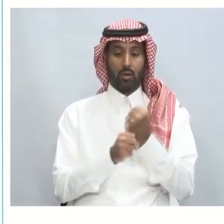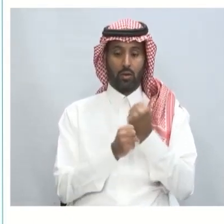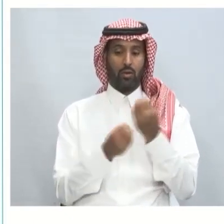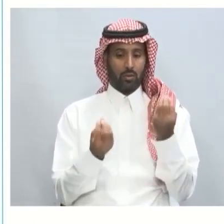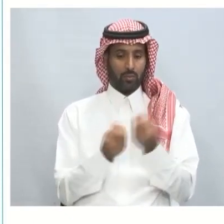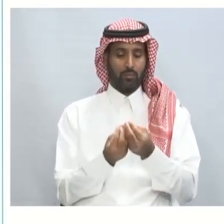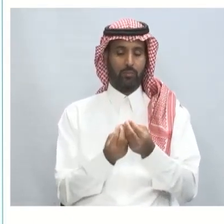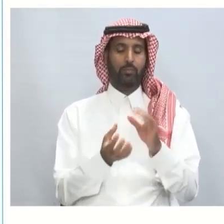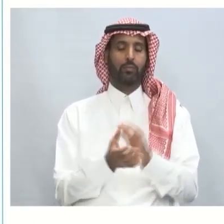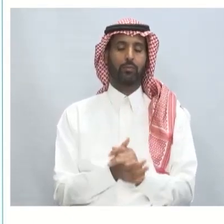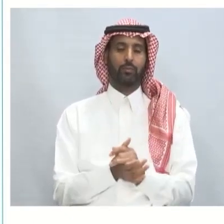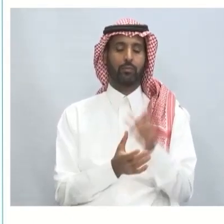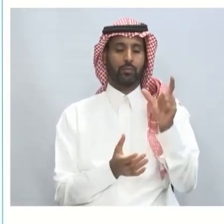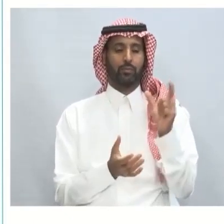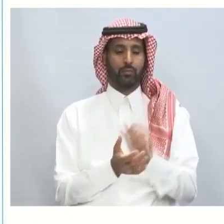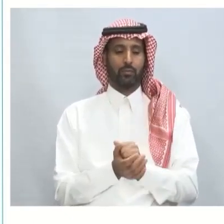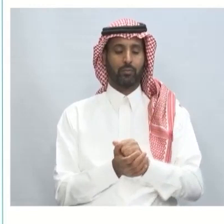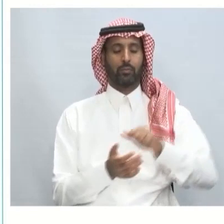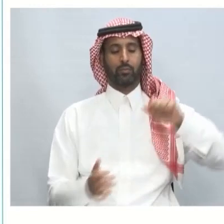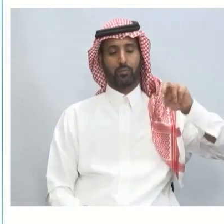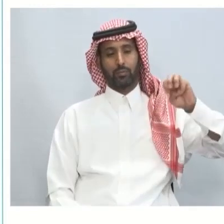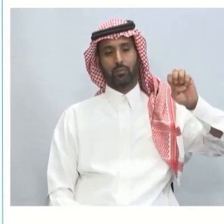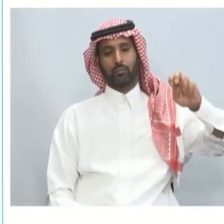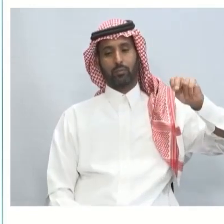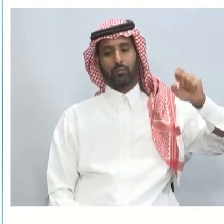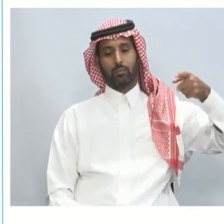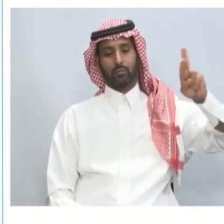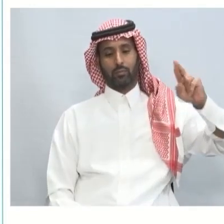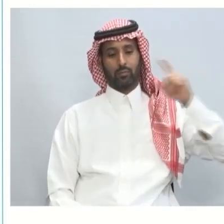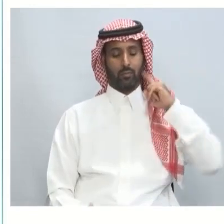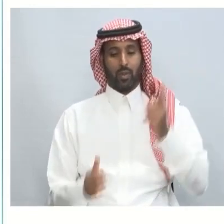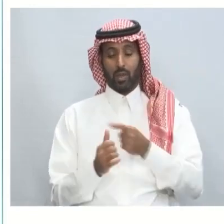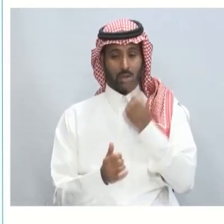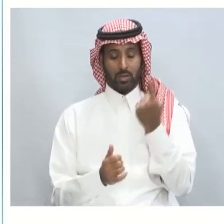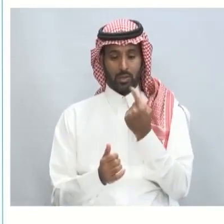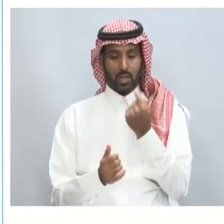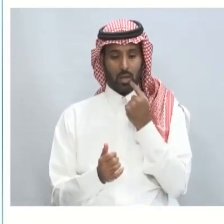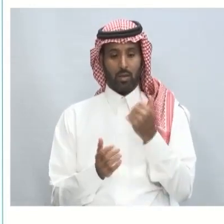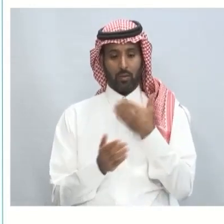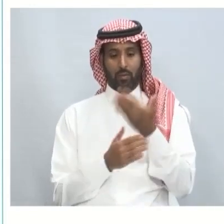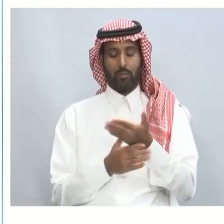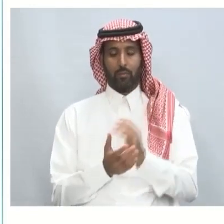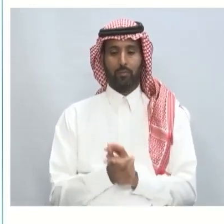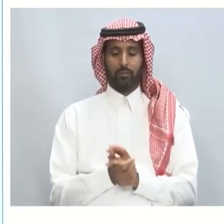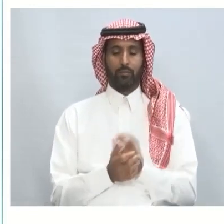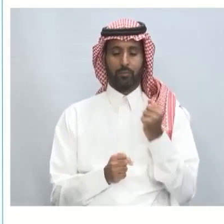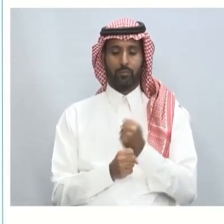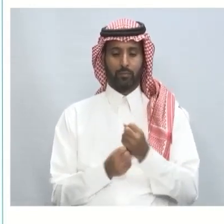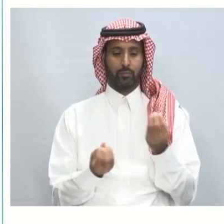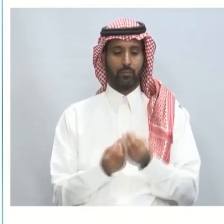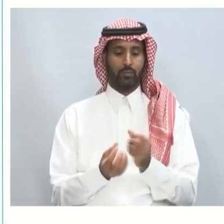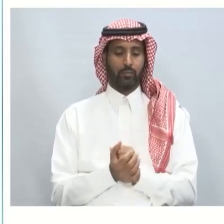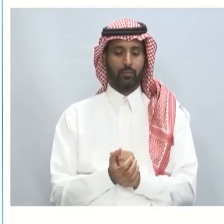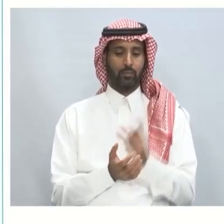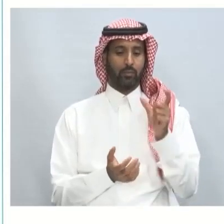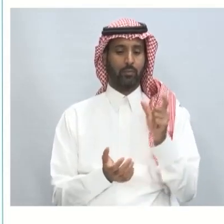that's correct, the word entire. In fact, my entire senior seminar grade is based on a group project. What's the meaning